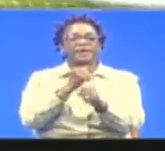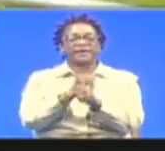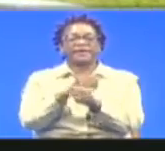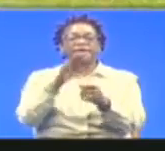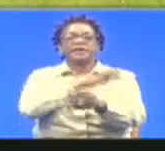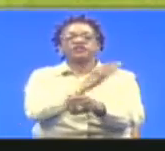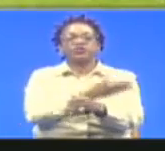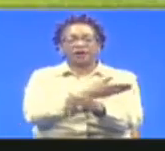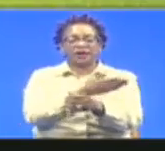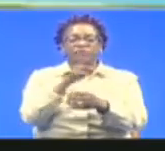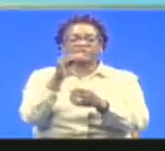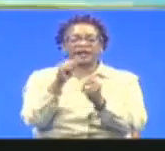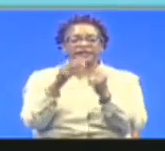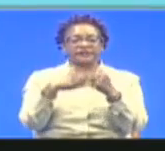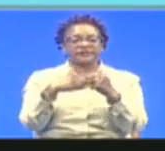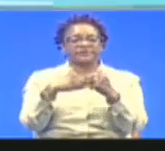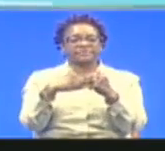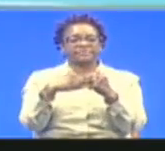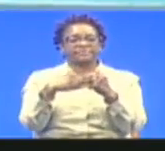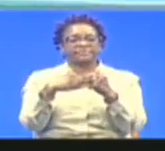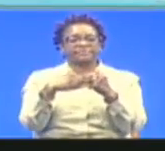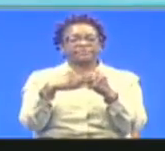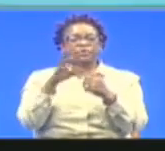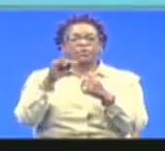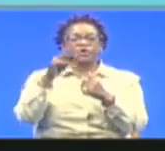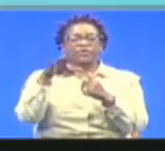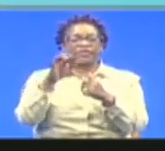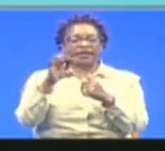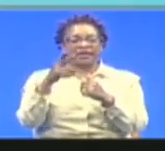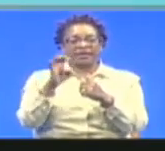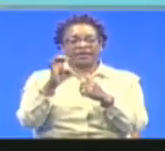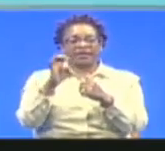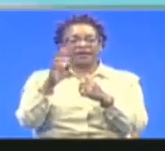in 2019. Warothe Kiru, NTV.